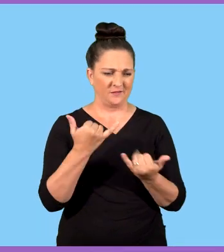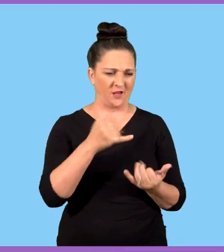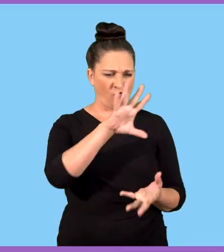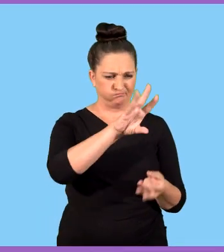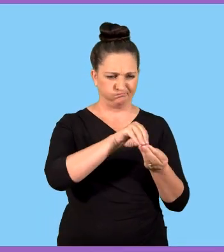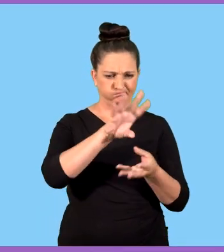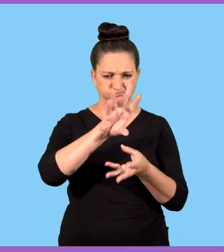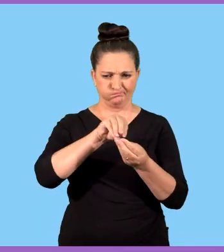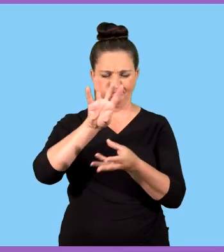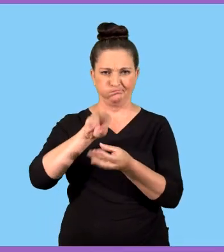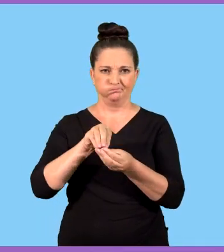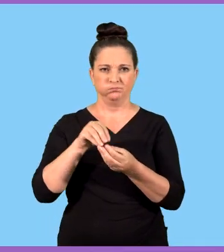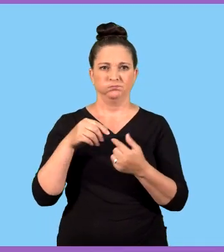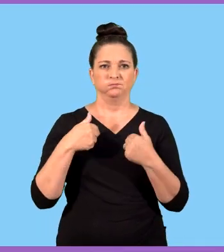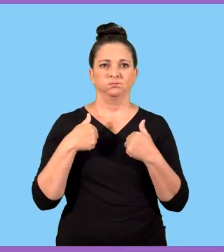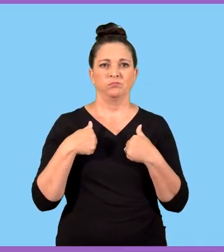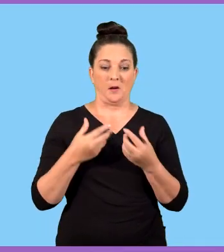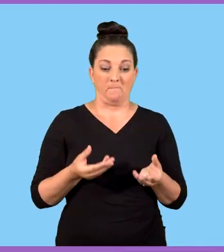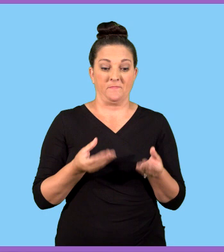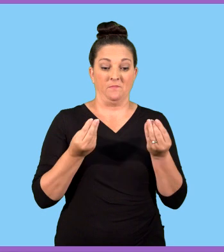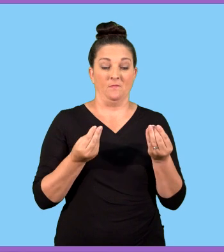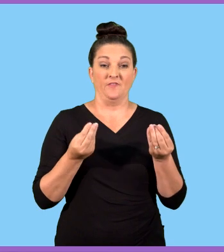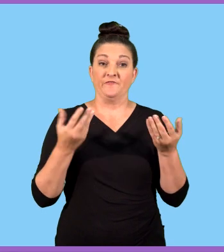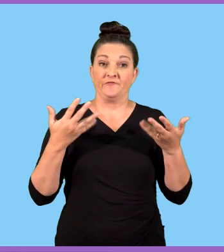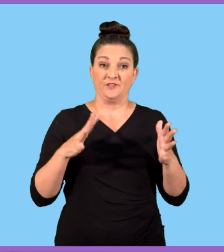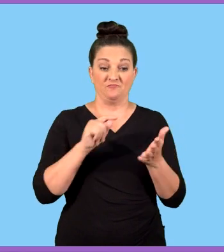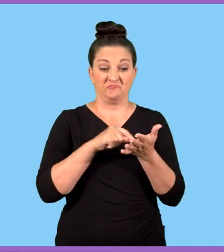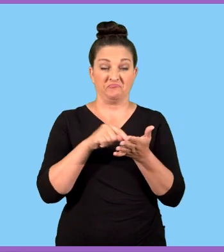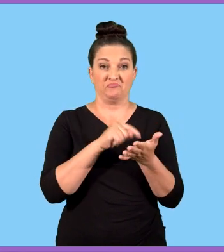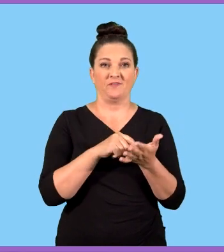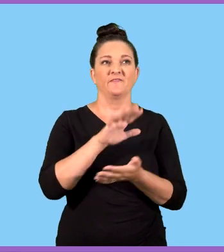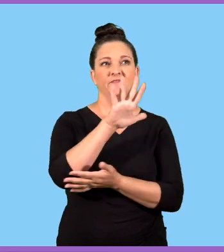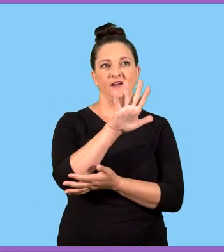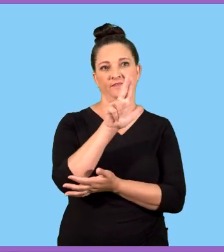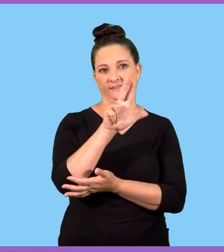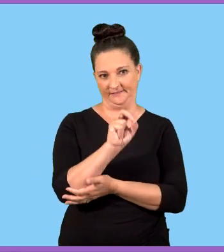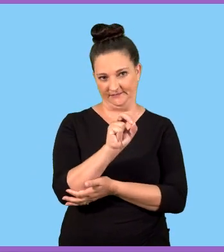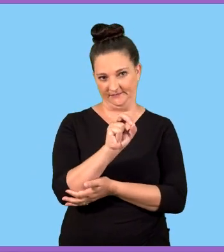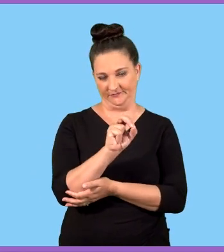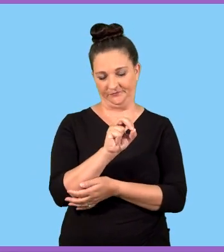of all the values, if I add them up for you, I got to 580.